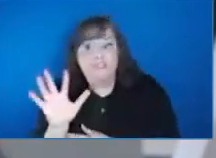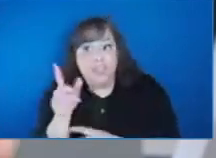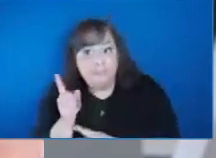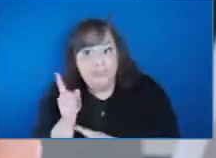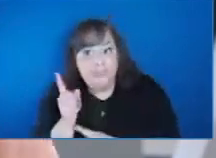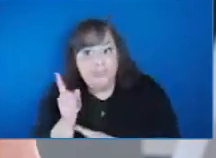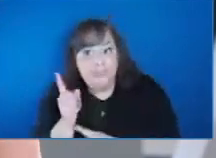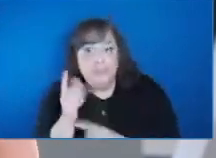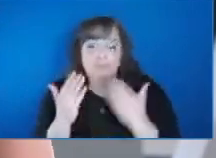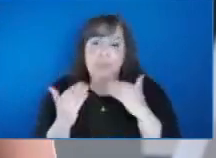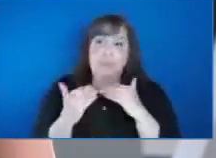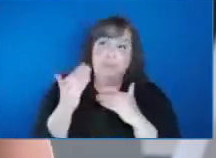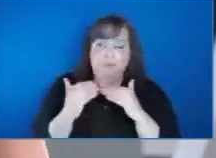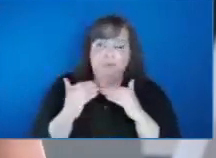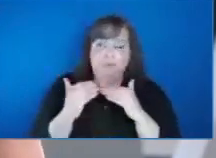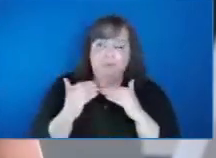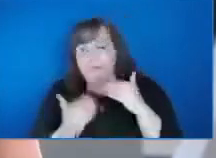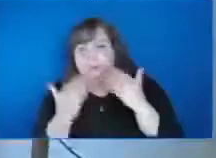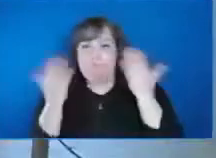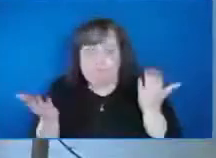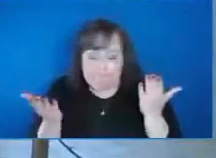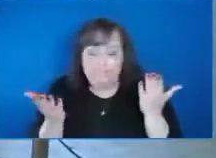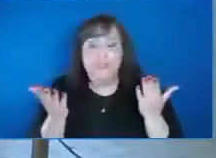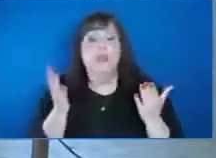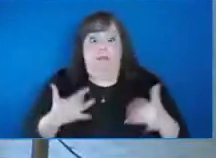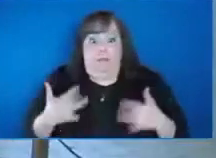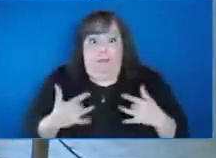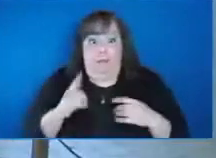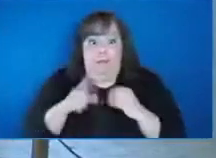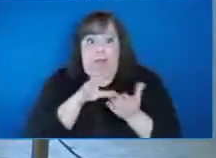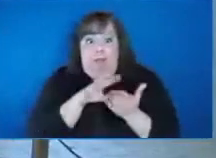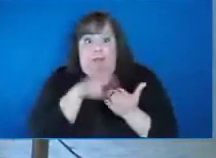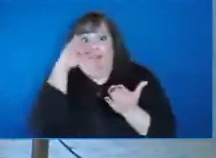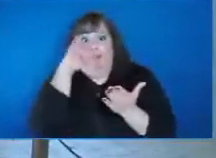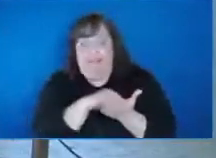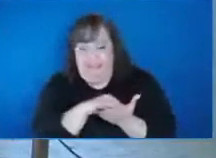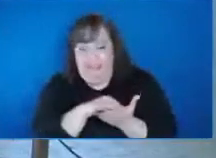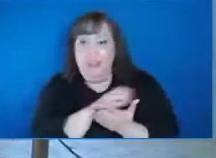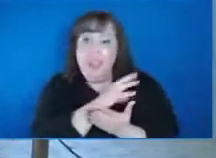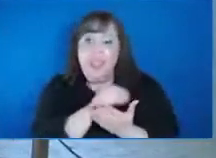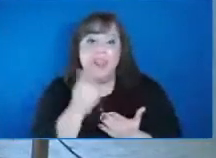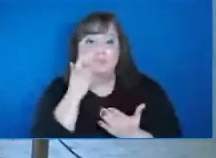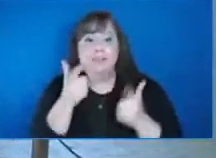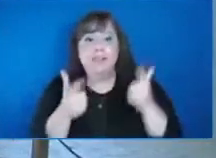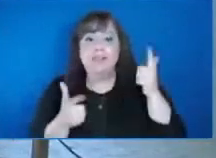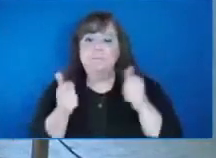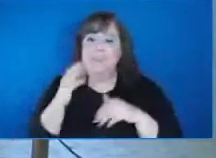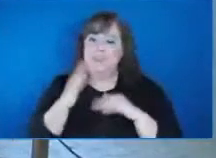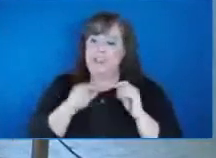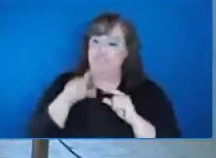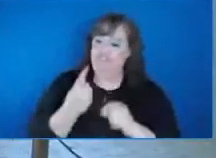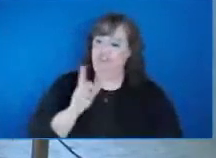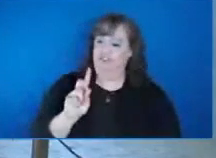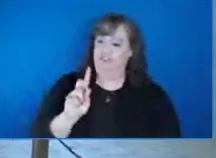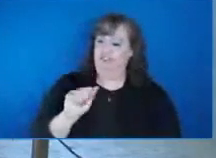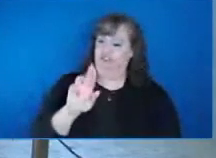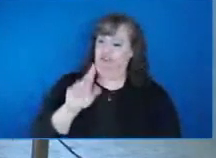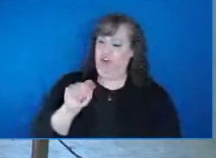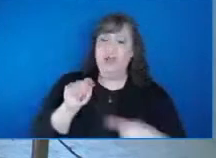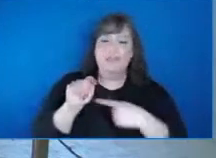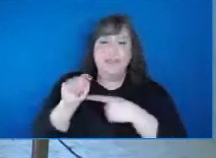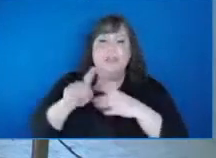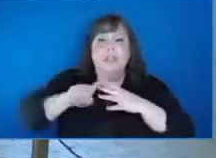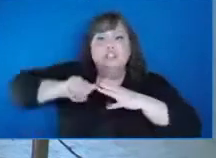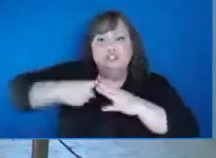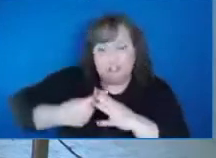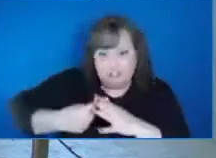And that's what I'm most excited about learning. And because this is bigger than DART. DART is just the start. We're doing this first test, but we